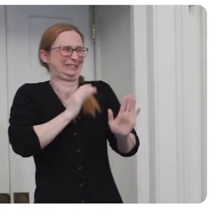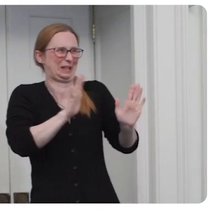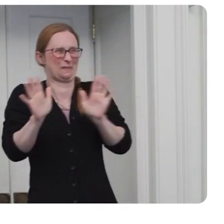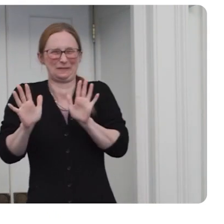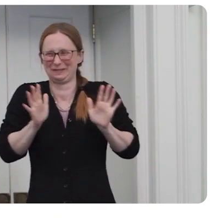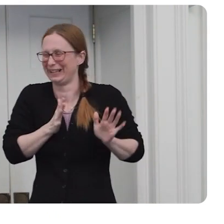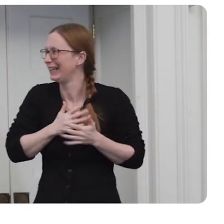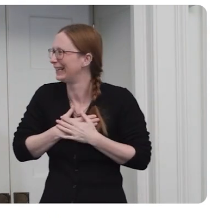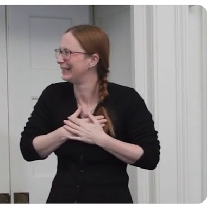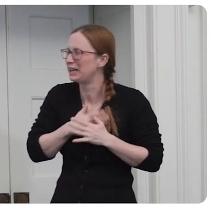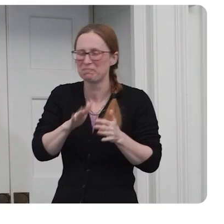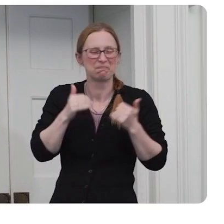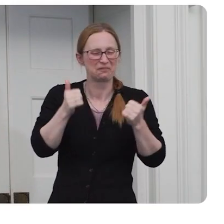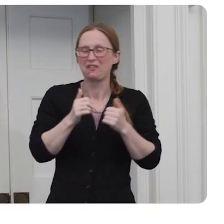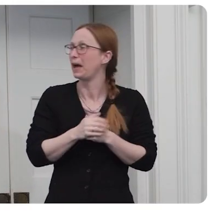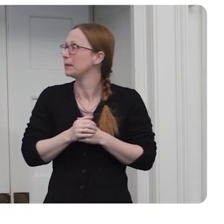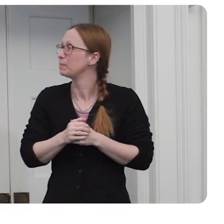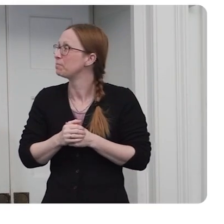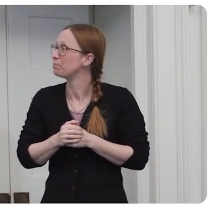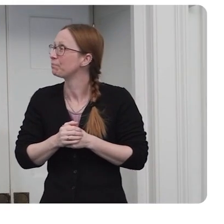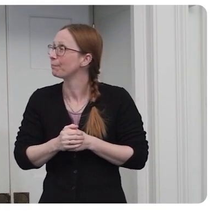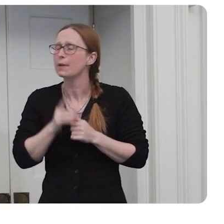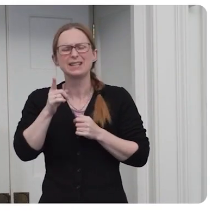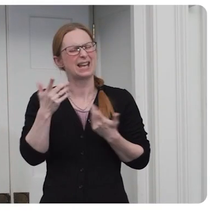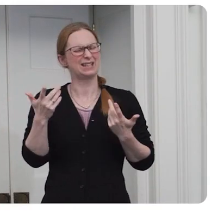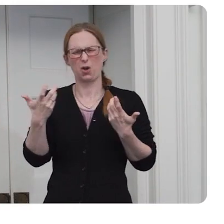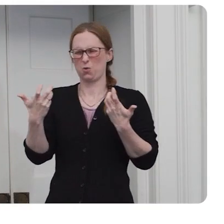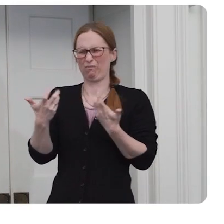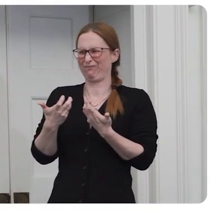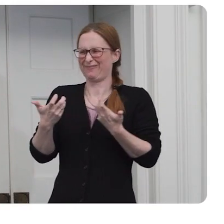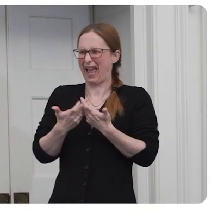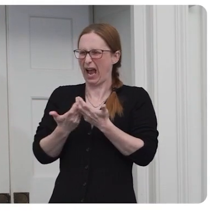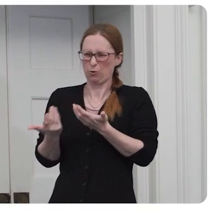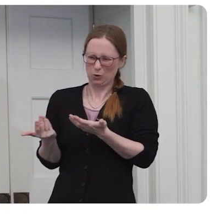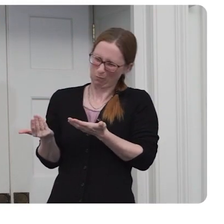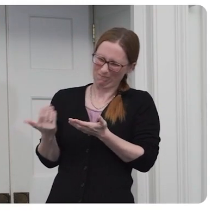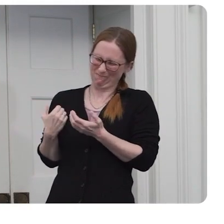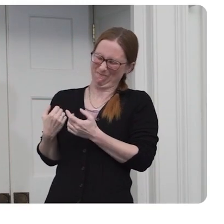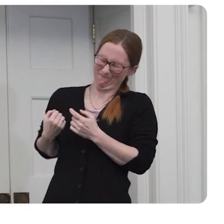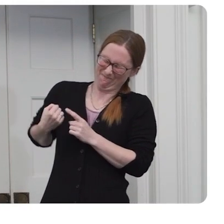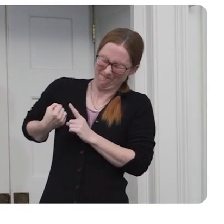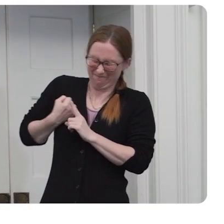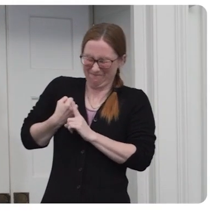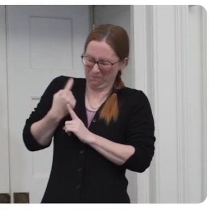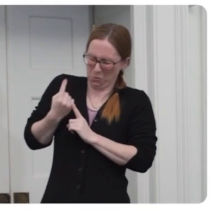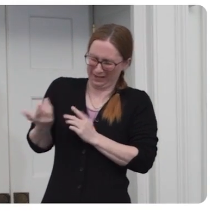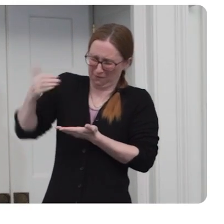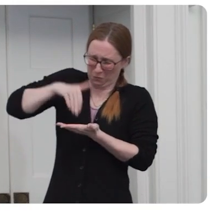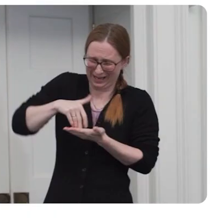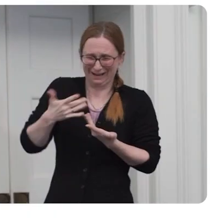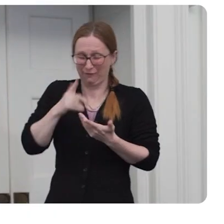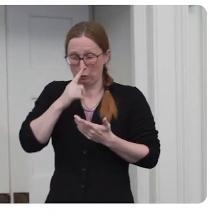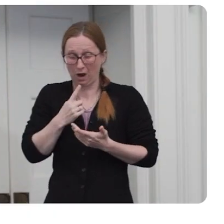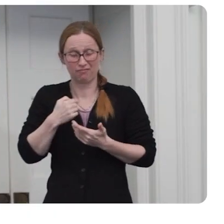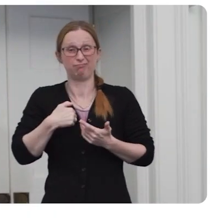I'm sorry. Yeah, no worries. Fine. Yeah. Well, how do you get in the studio on those days you really don't